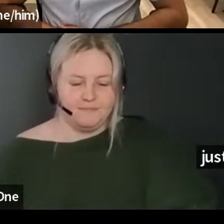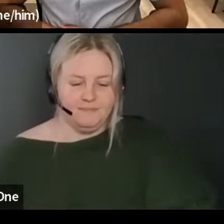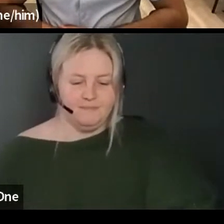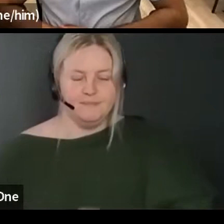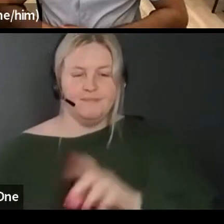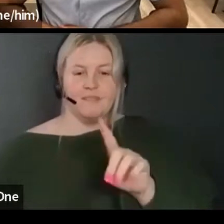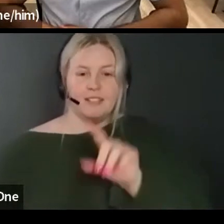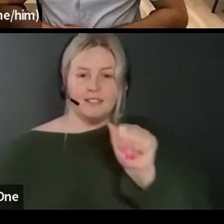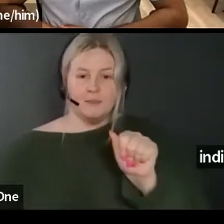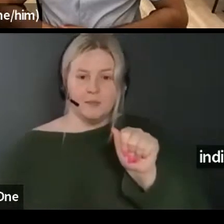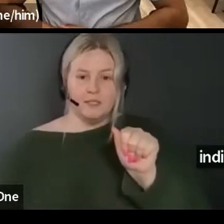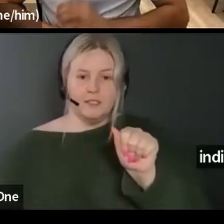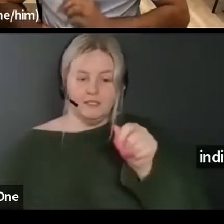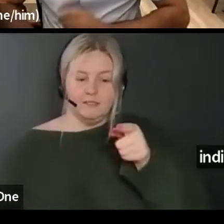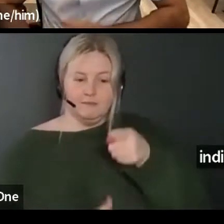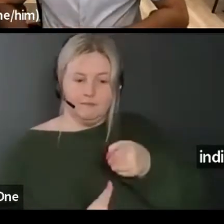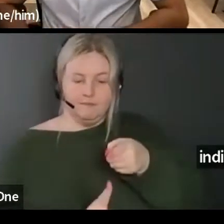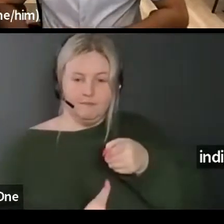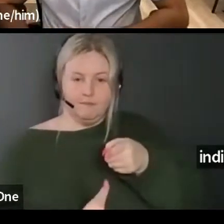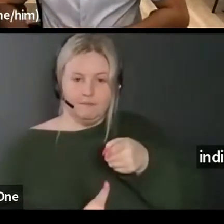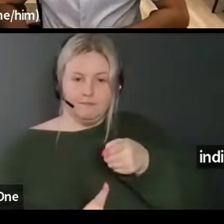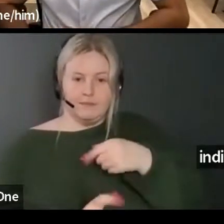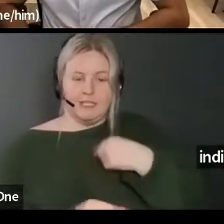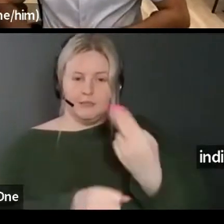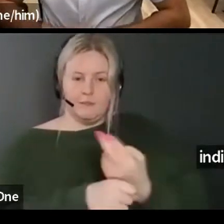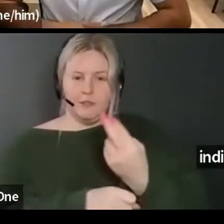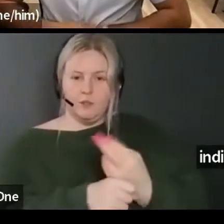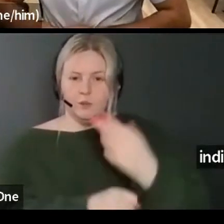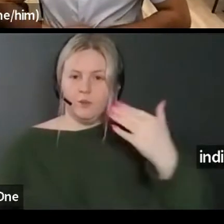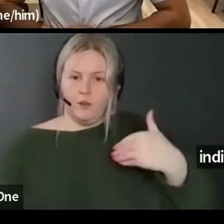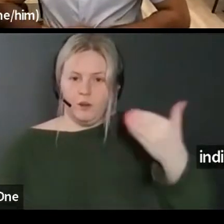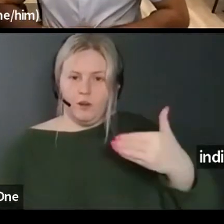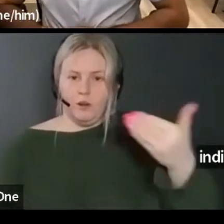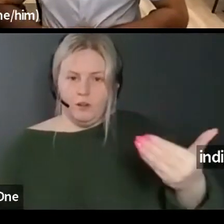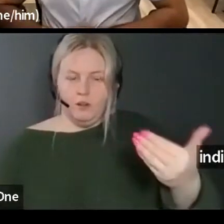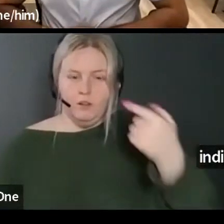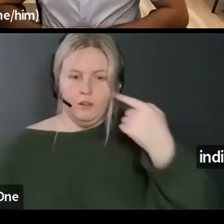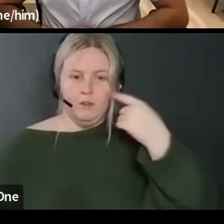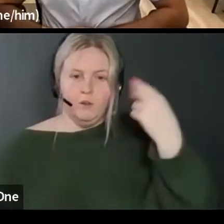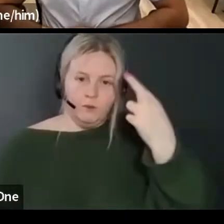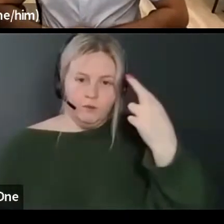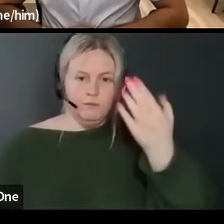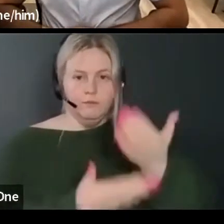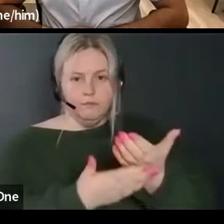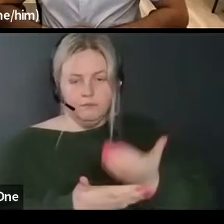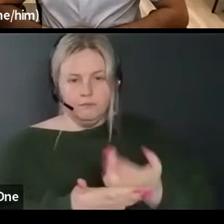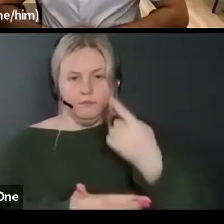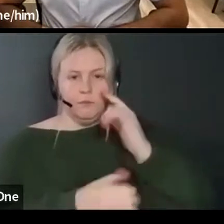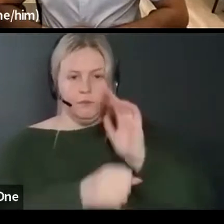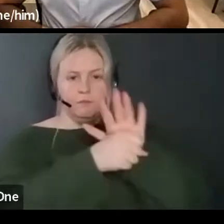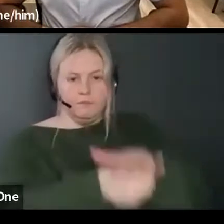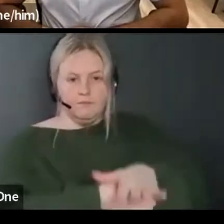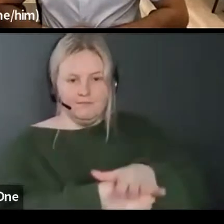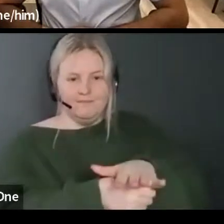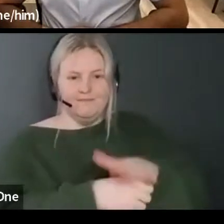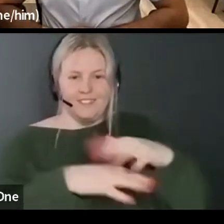Disability has long been used as a justification for the ongoing colonialism and oppression of Indigenous